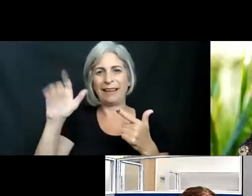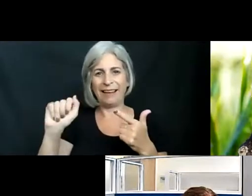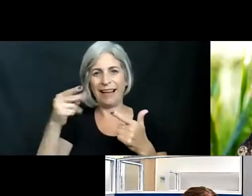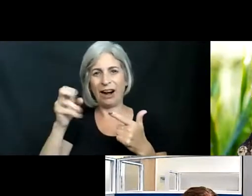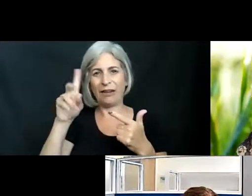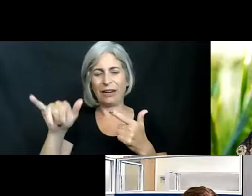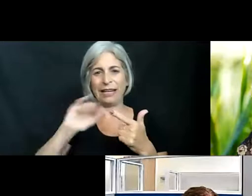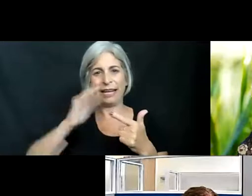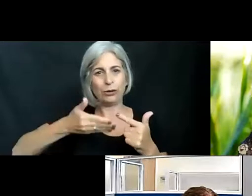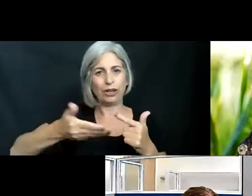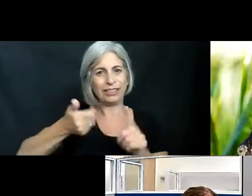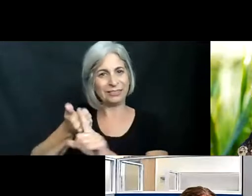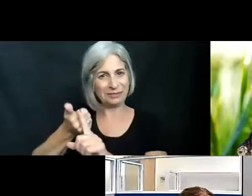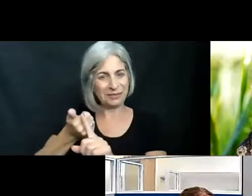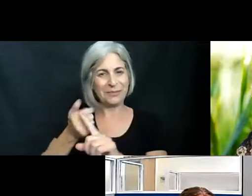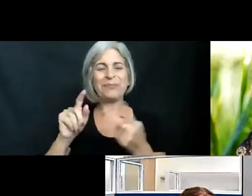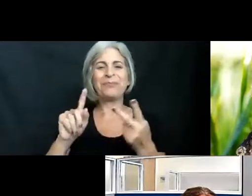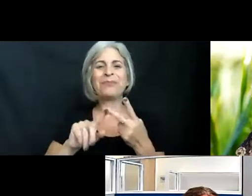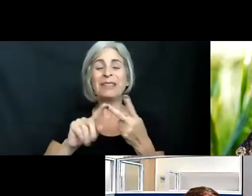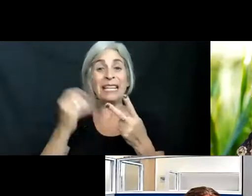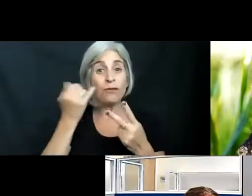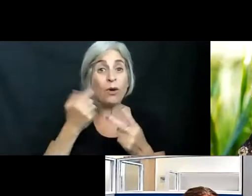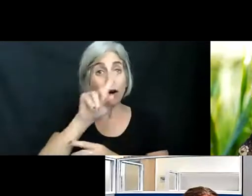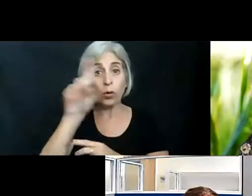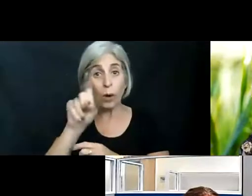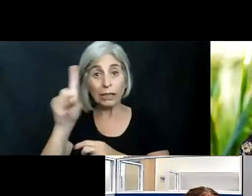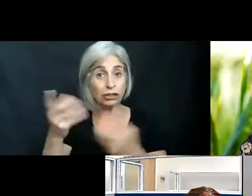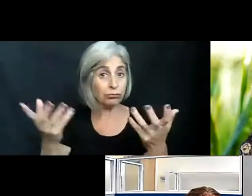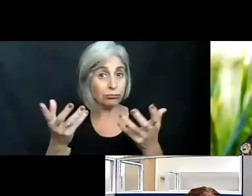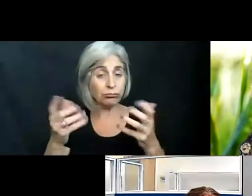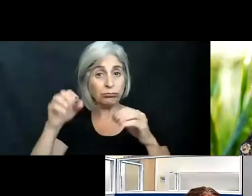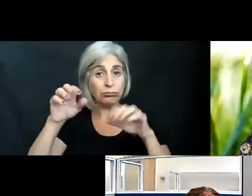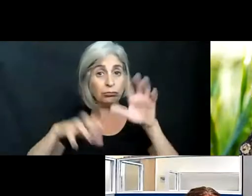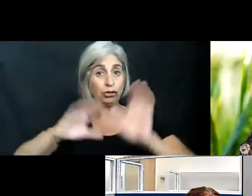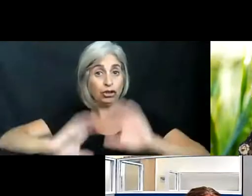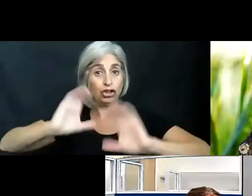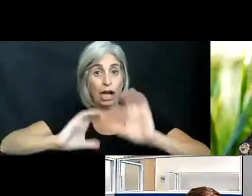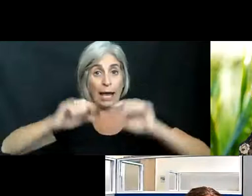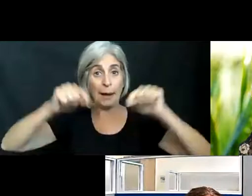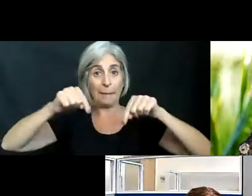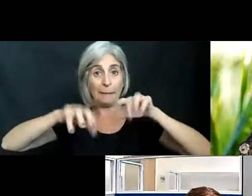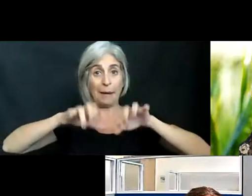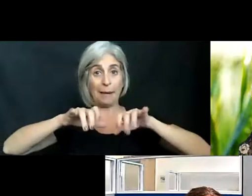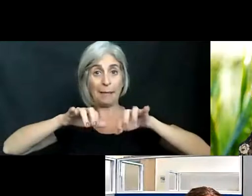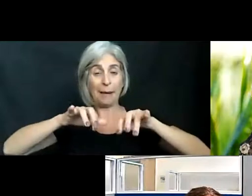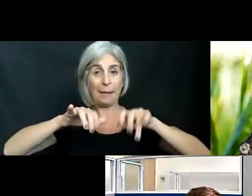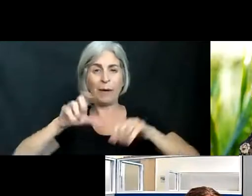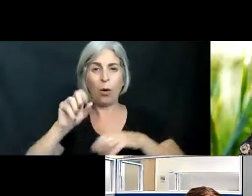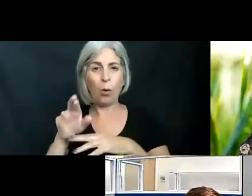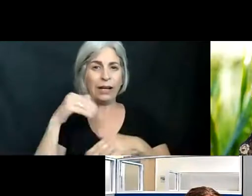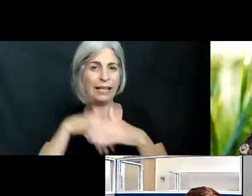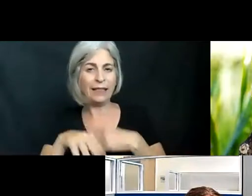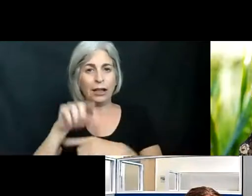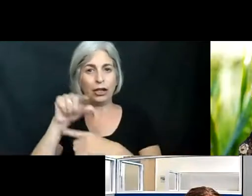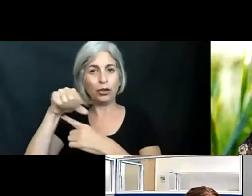introduction on her. But if at any time you have questions, you can drop them in the chat feature or in the Q